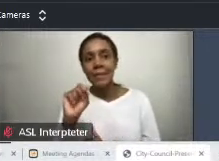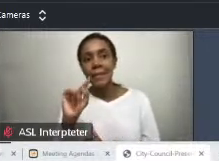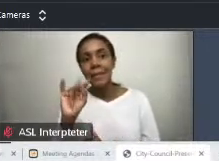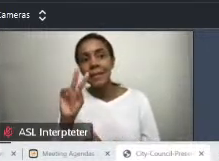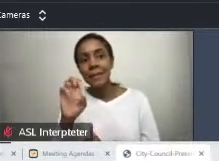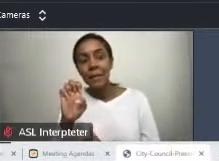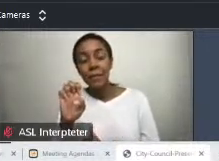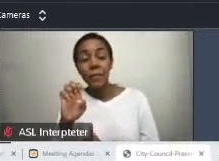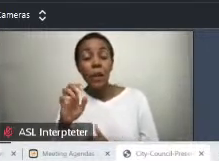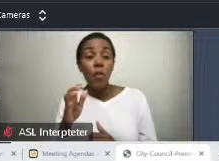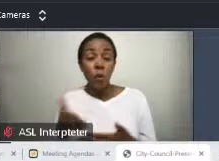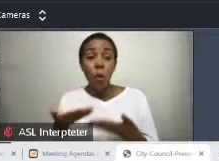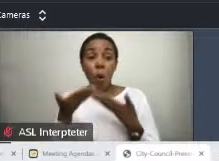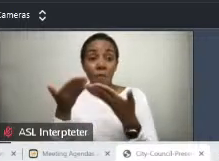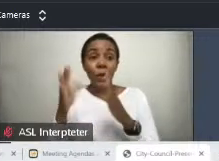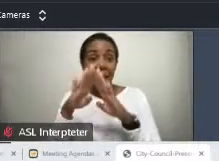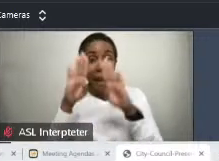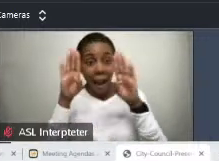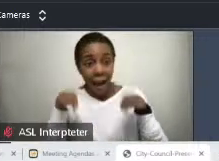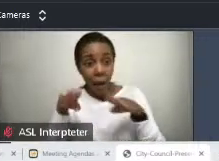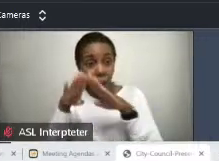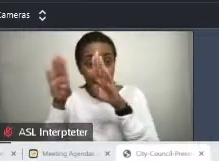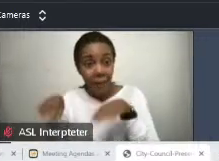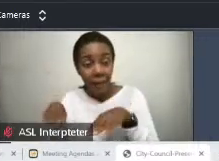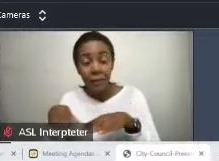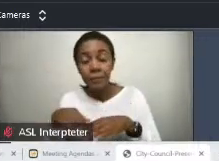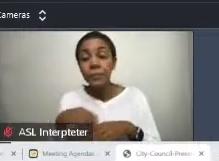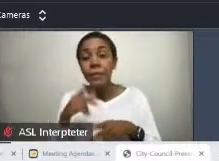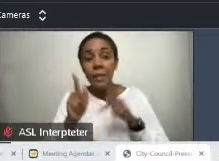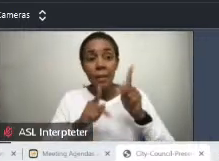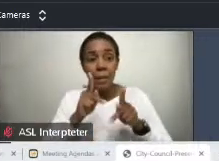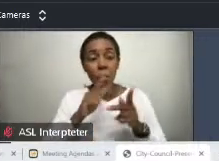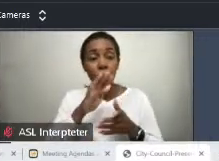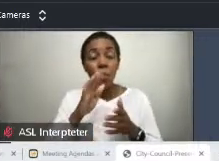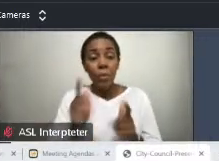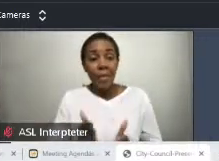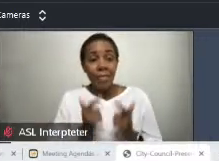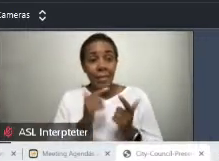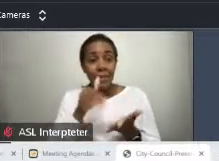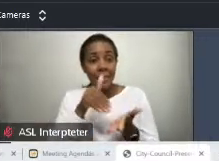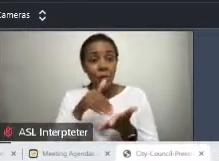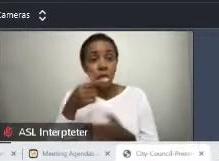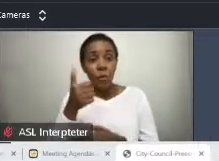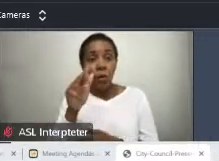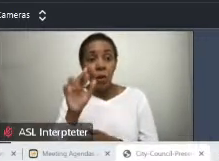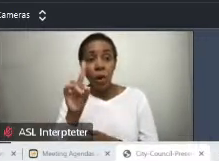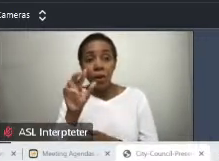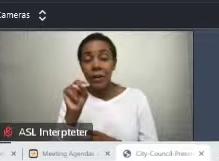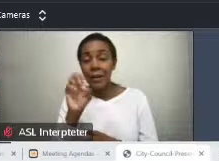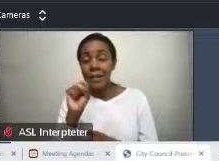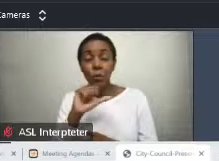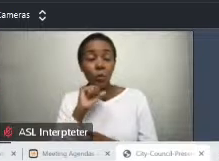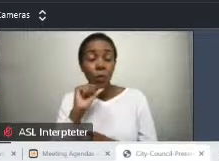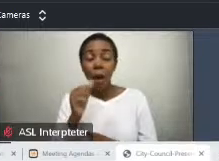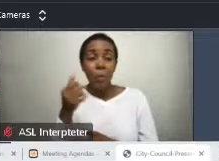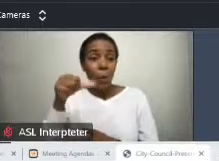this. They're offering housing. Those folks who live in Central Gardens wouldn't be opposed to housing. Hopefully it's